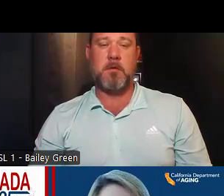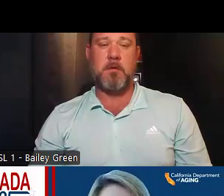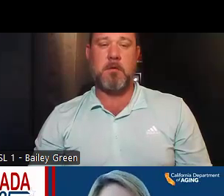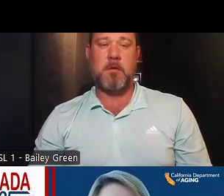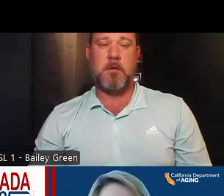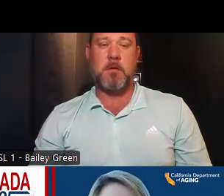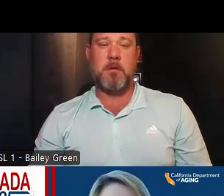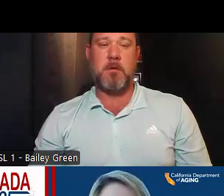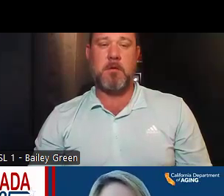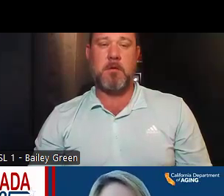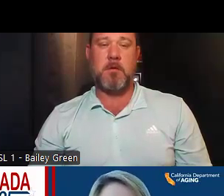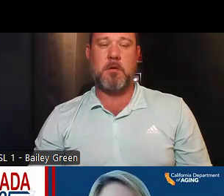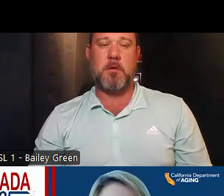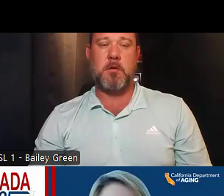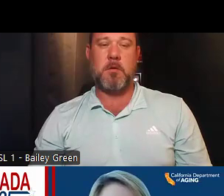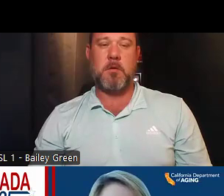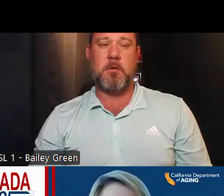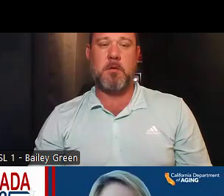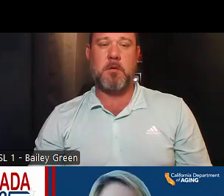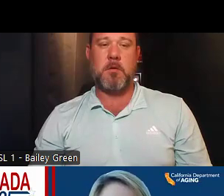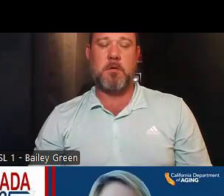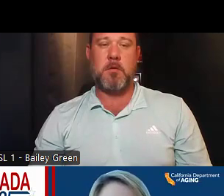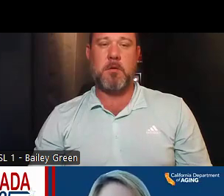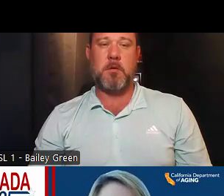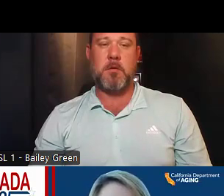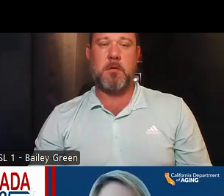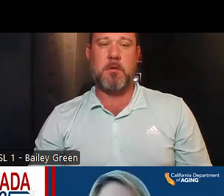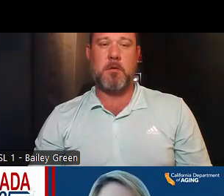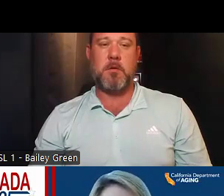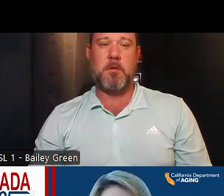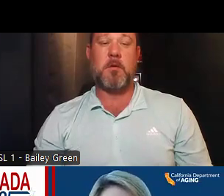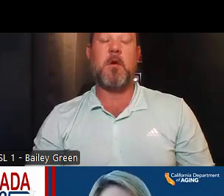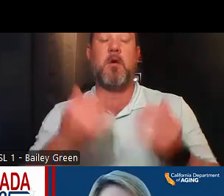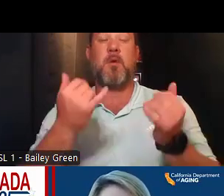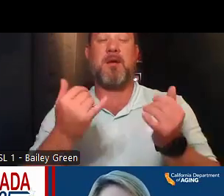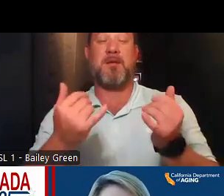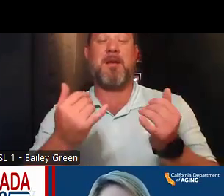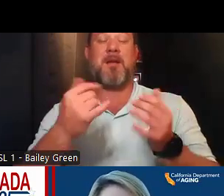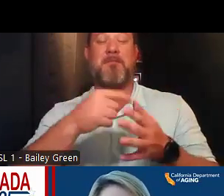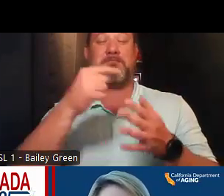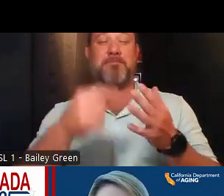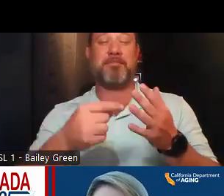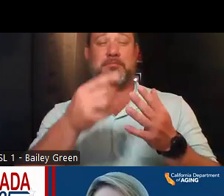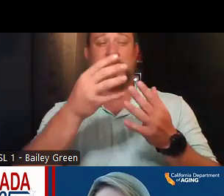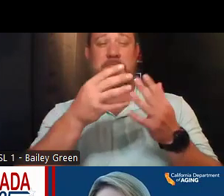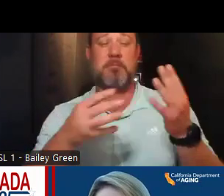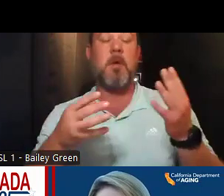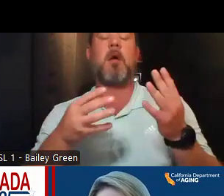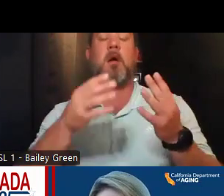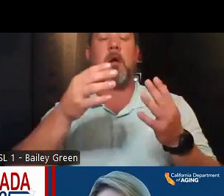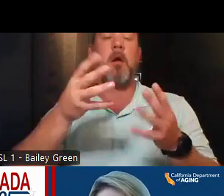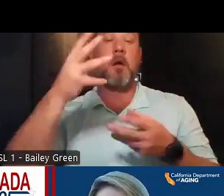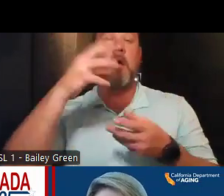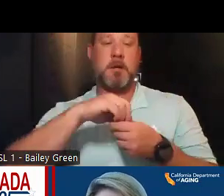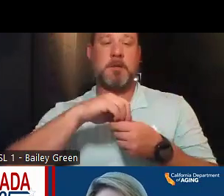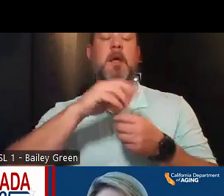And you can move to the next slide. Right now, we are going to walk through a bit about the context for this initiative and then the overview of the